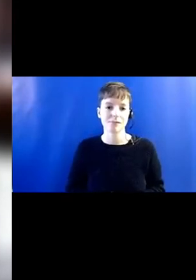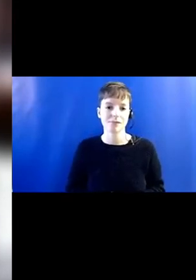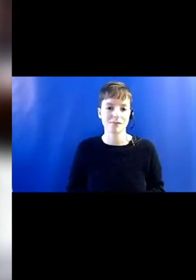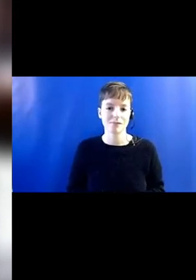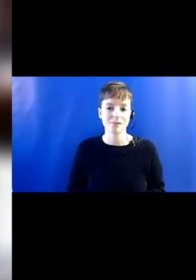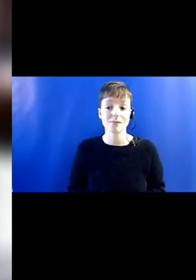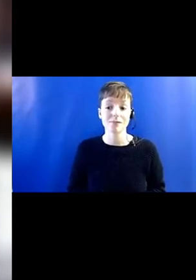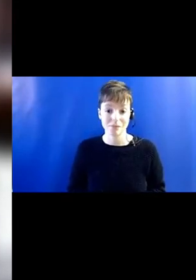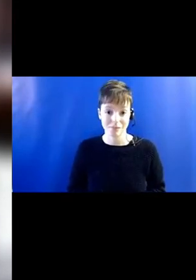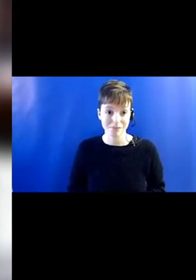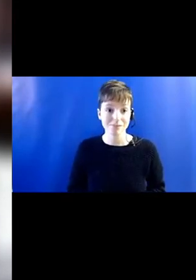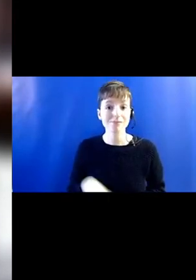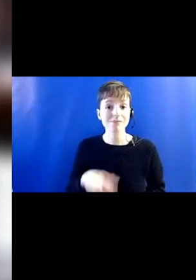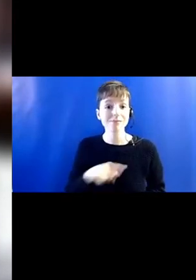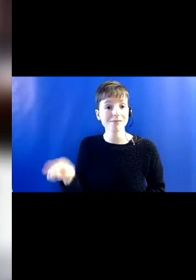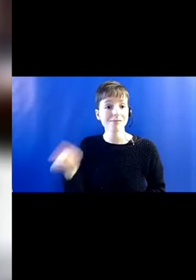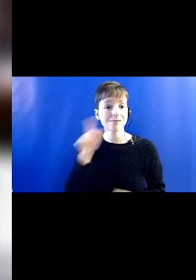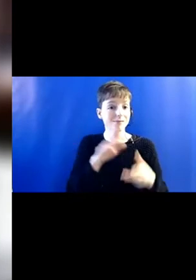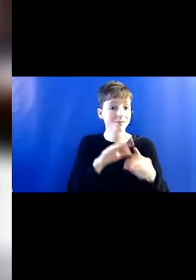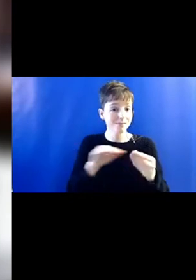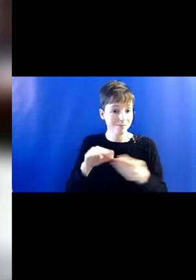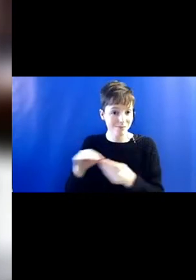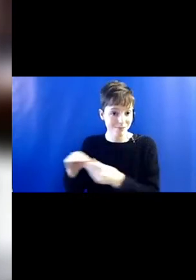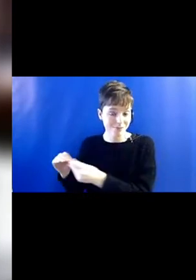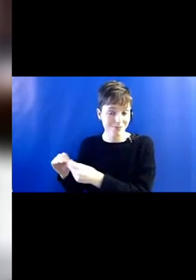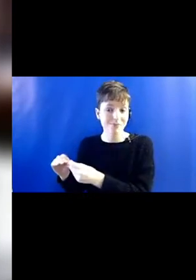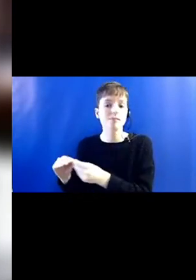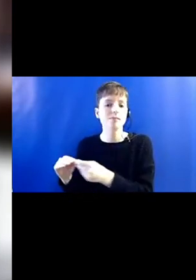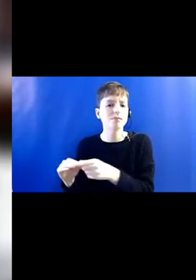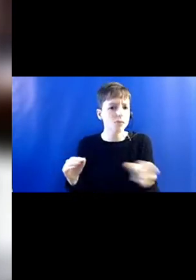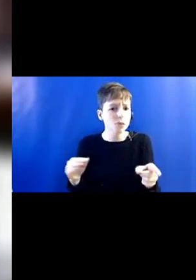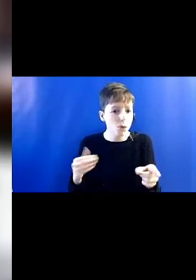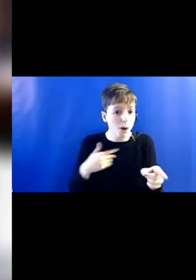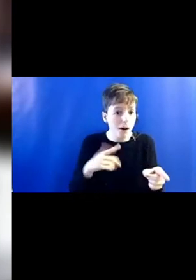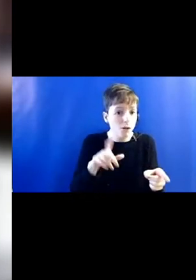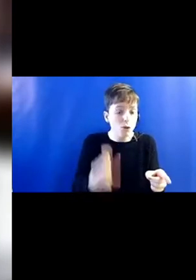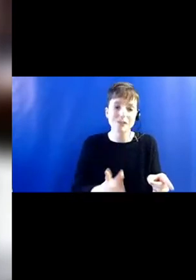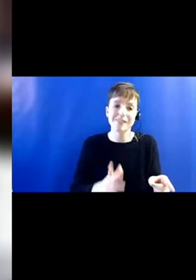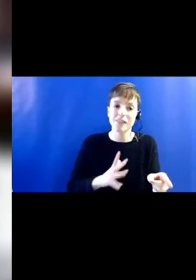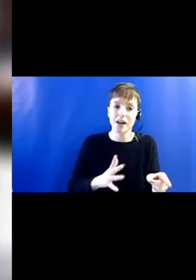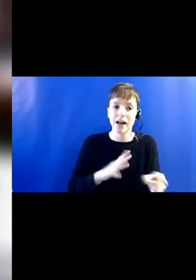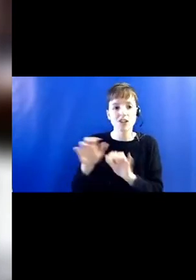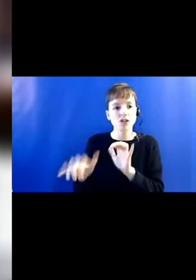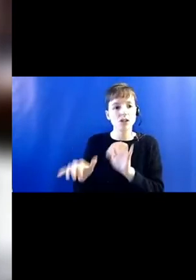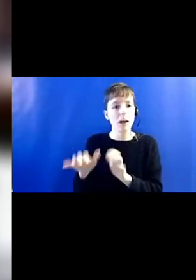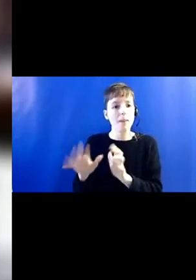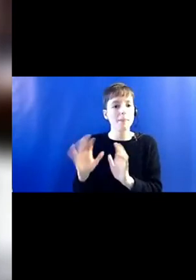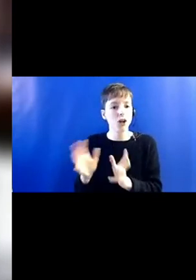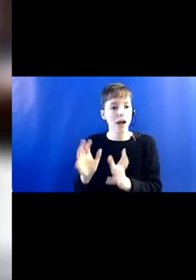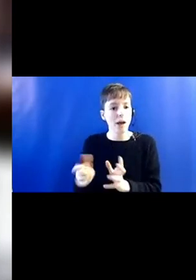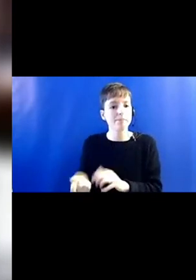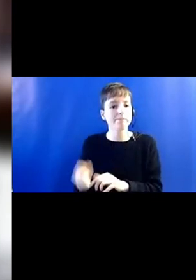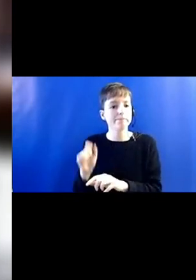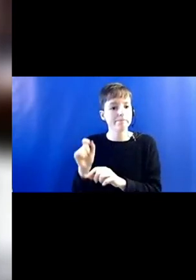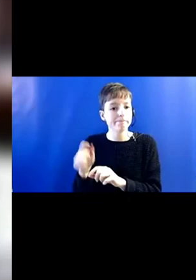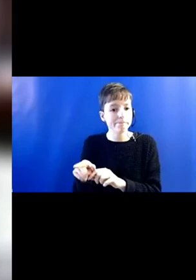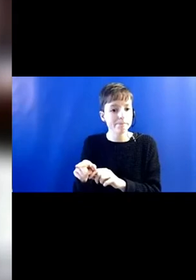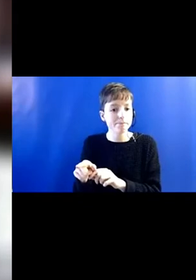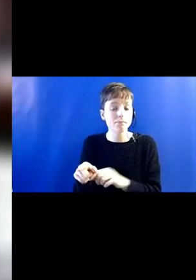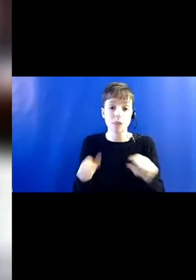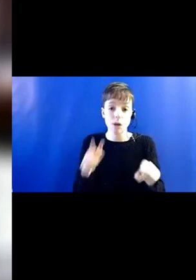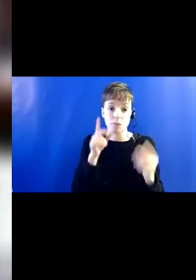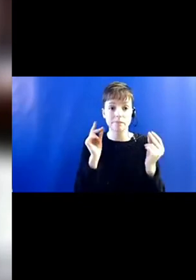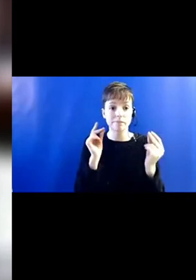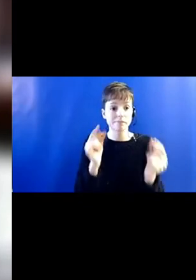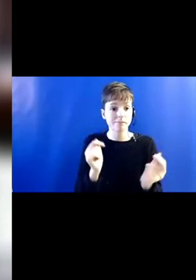While the participants are speaking, while the panelists are speaking, if you have questions, please post them in the chat. And the panelists will either respond in